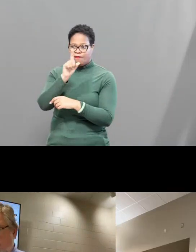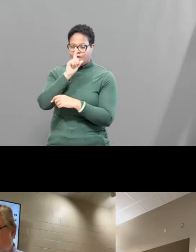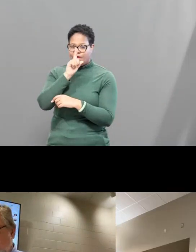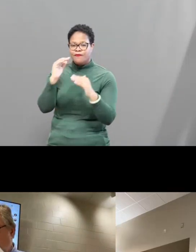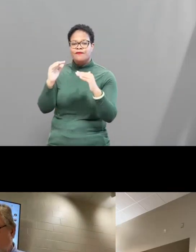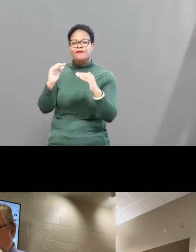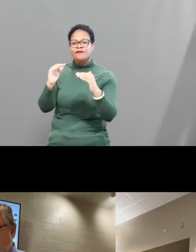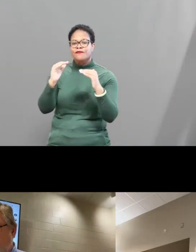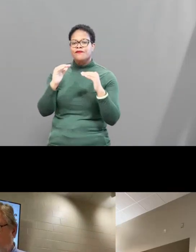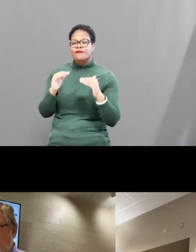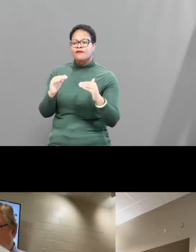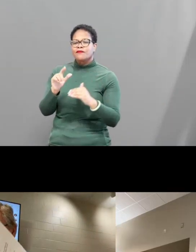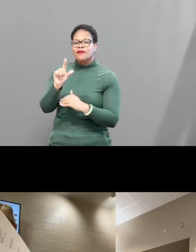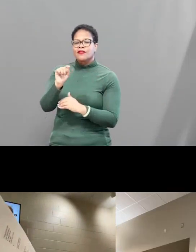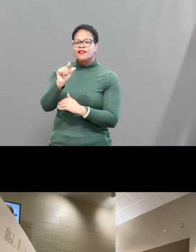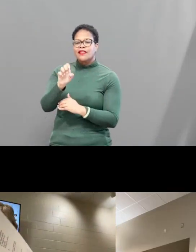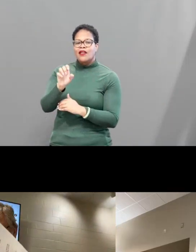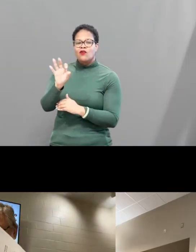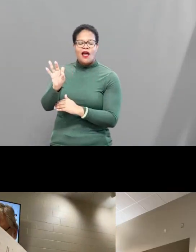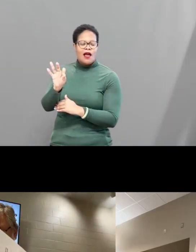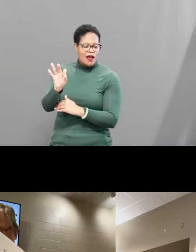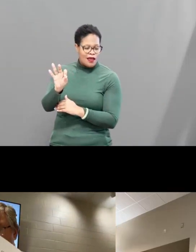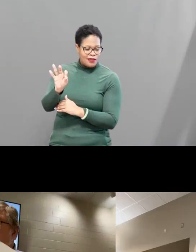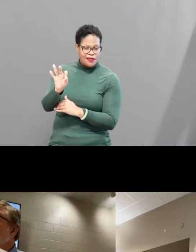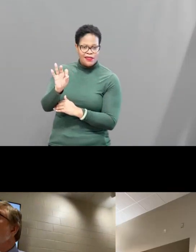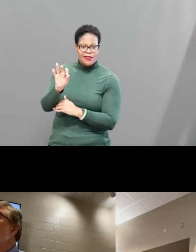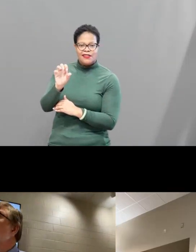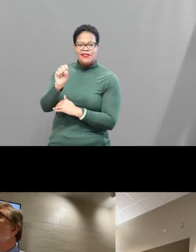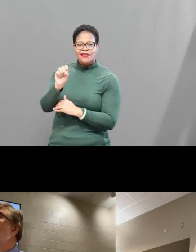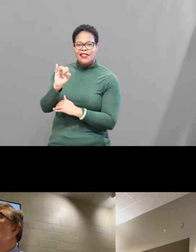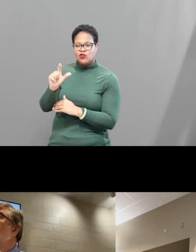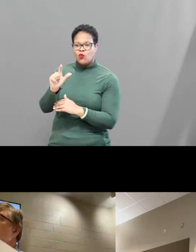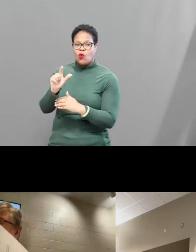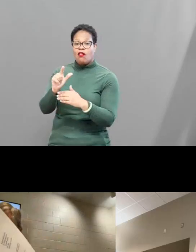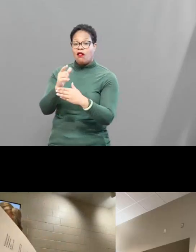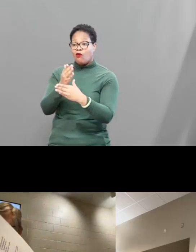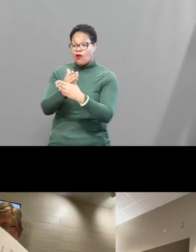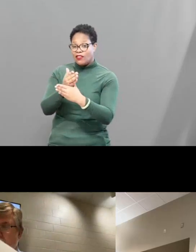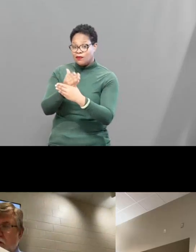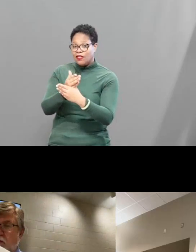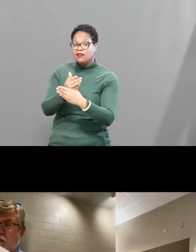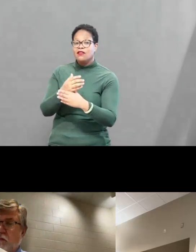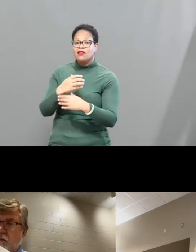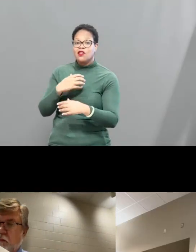Title IX, sexual harassment, prohibited conduct, and grievance procedures.